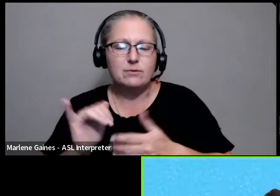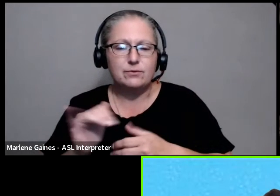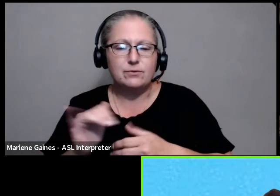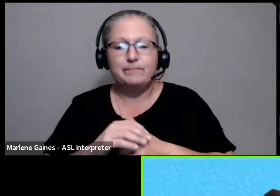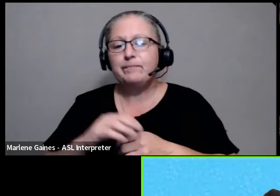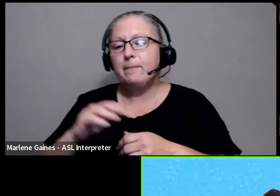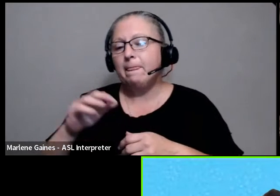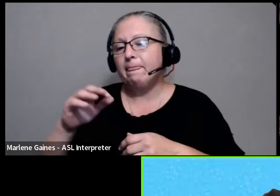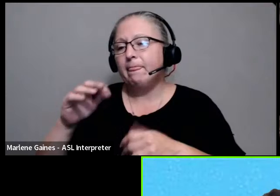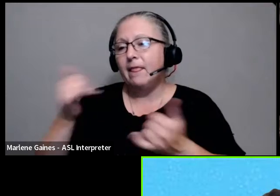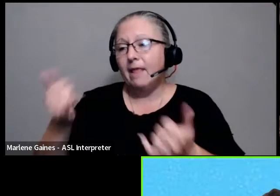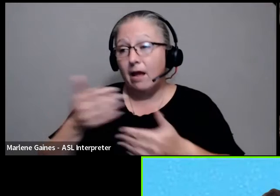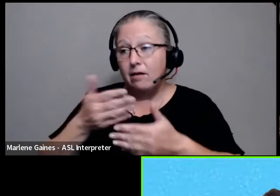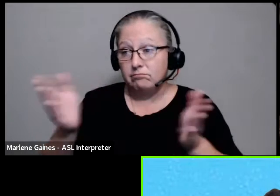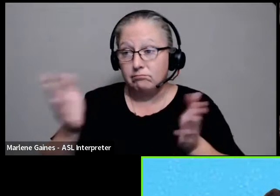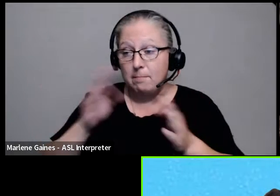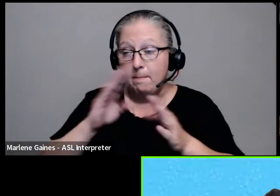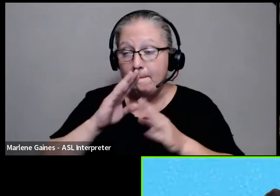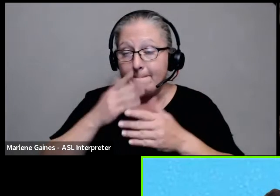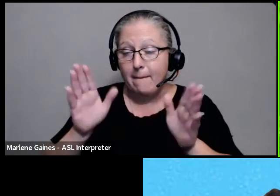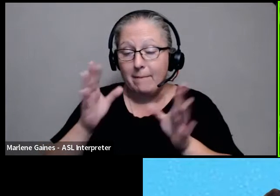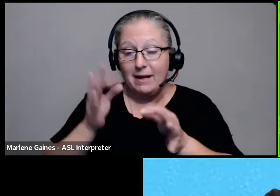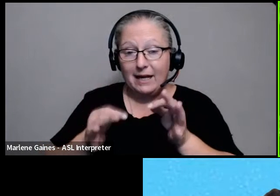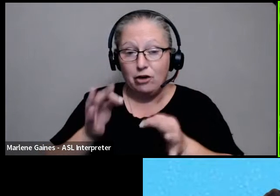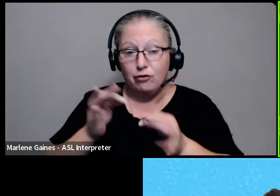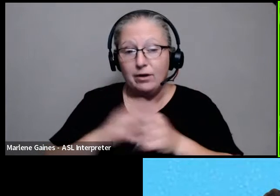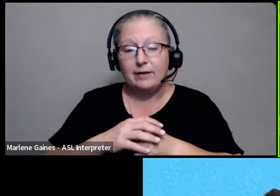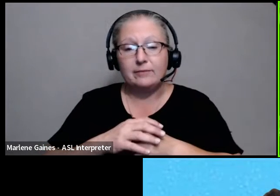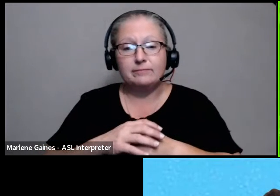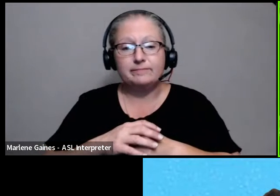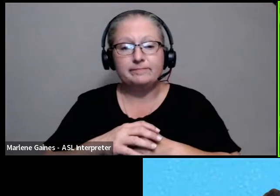I will now open it up for a public hearing.